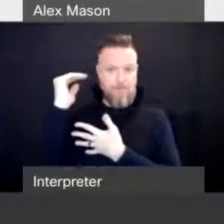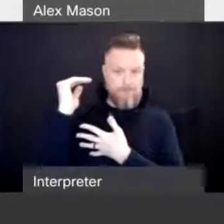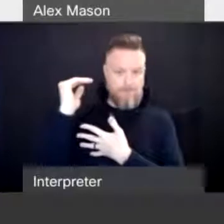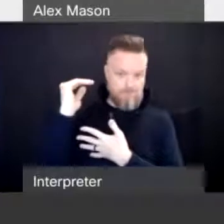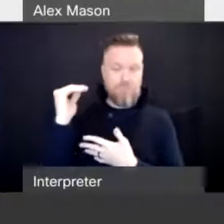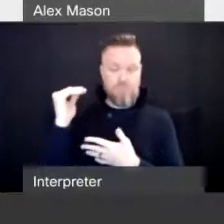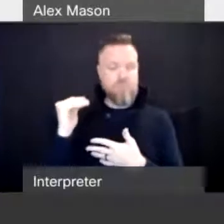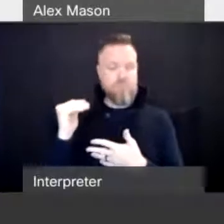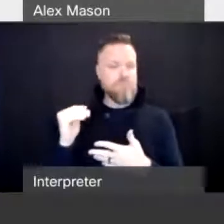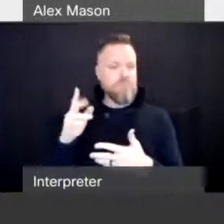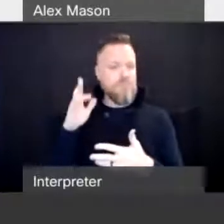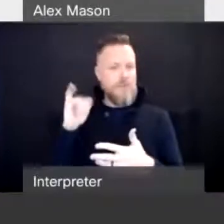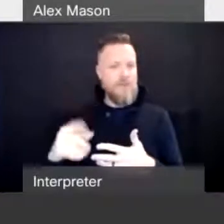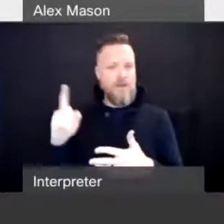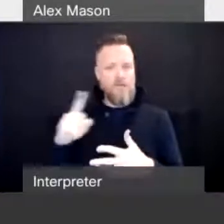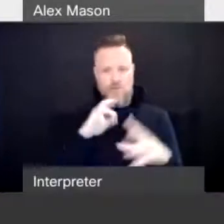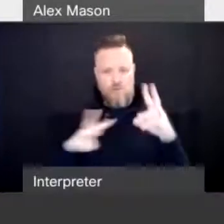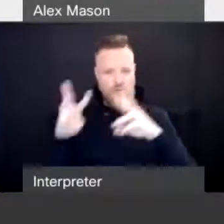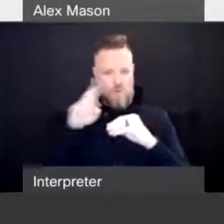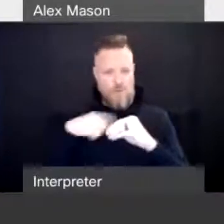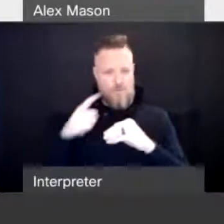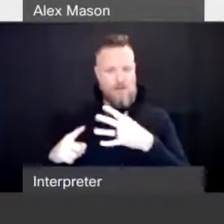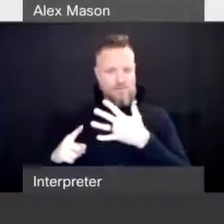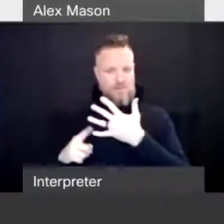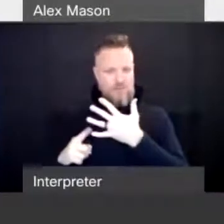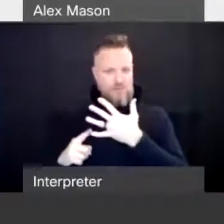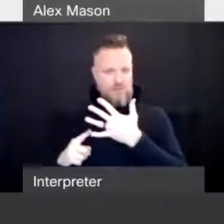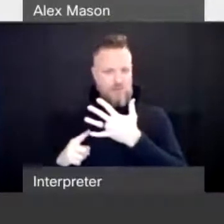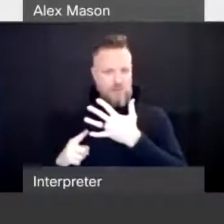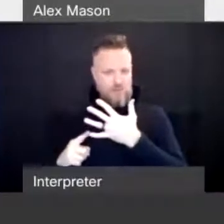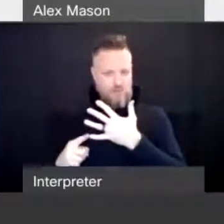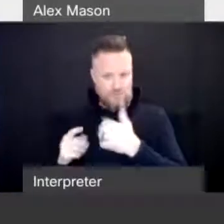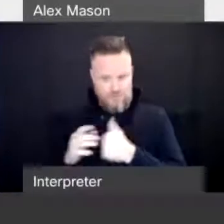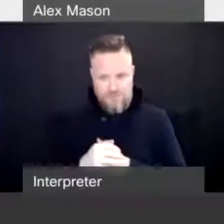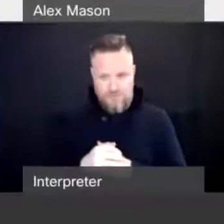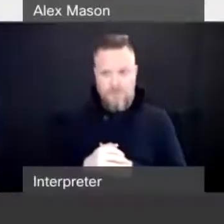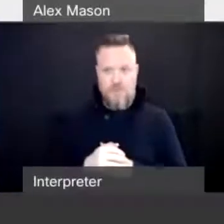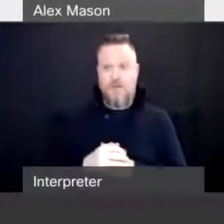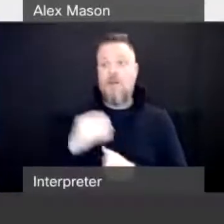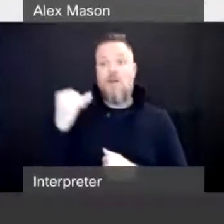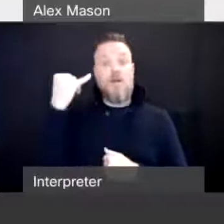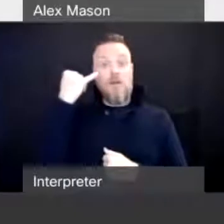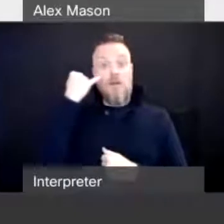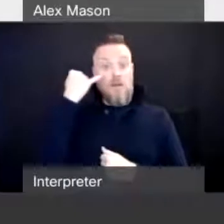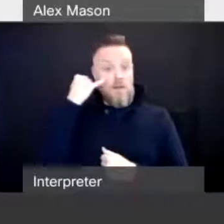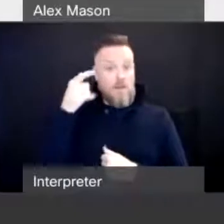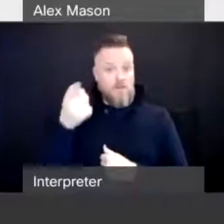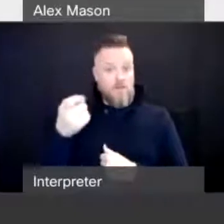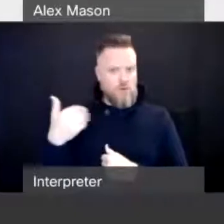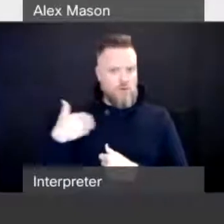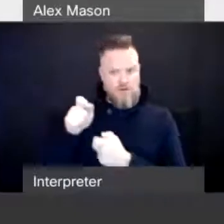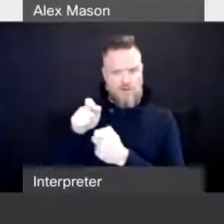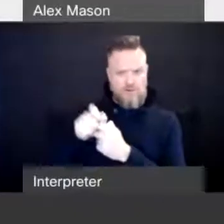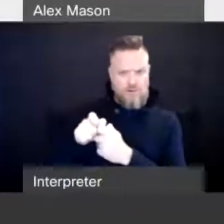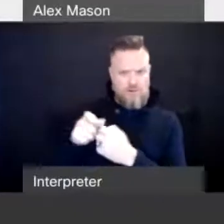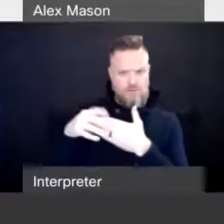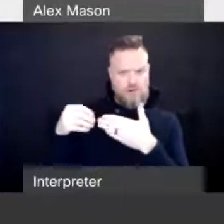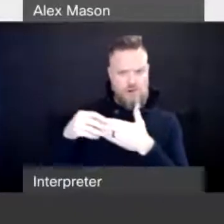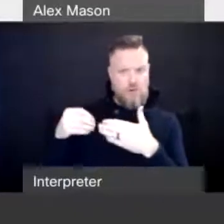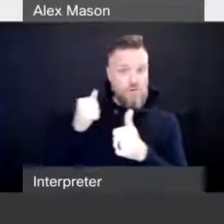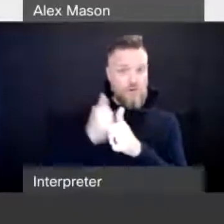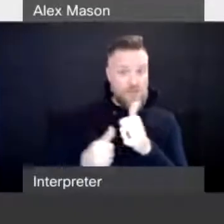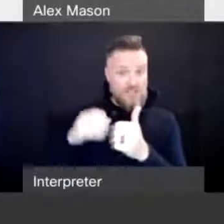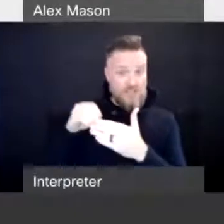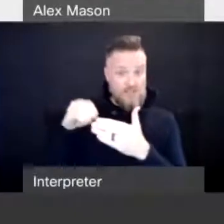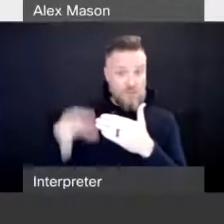that's the one you really need to worry about, because whenever you get a certain dollar per pupil